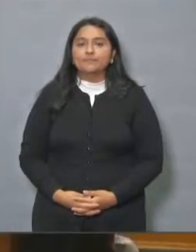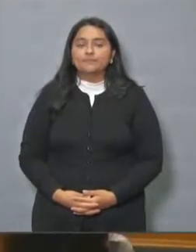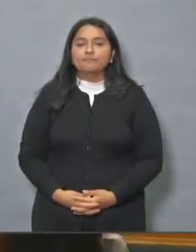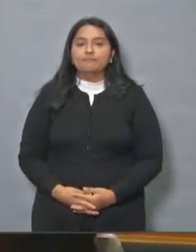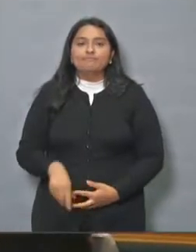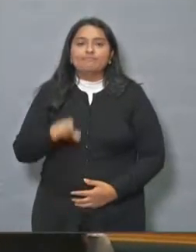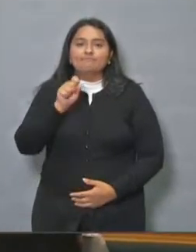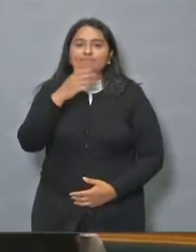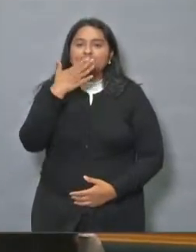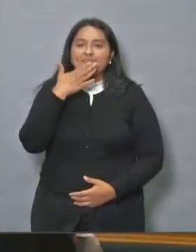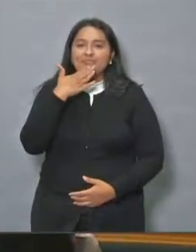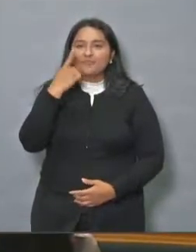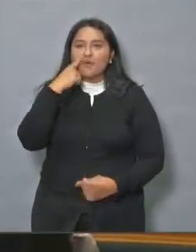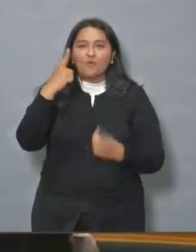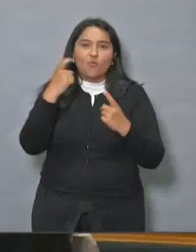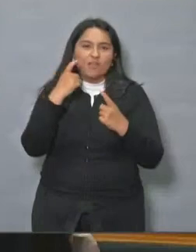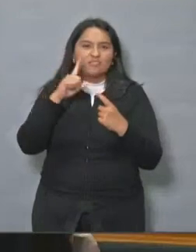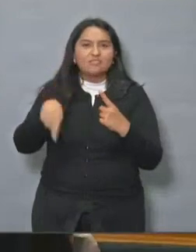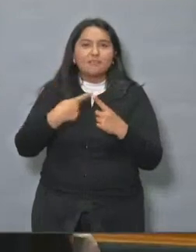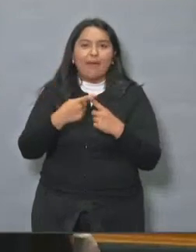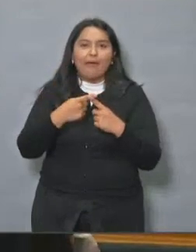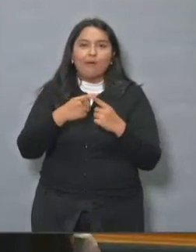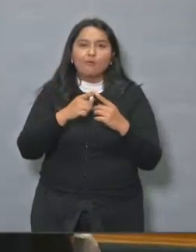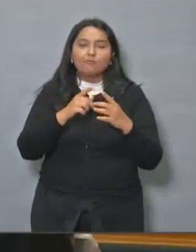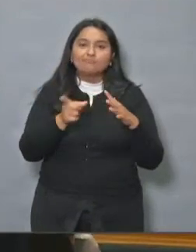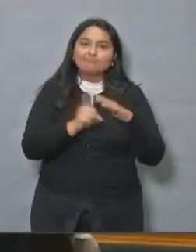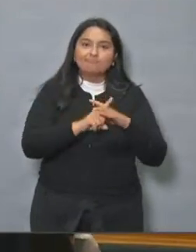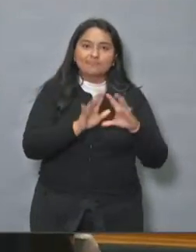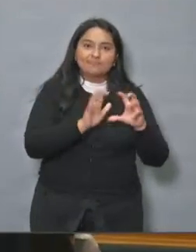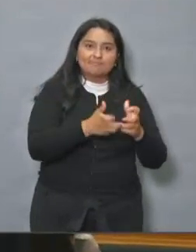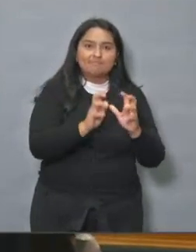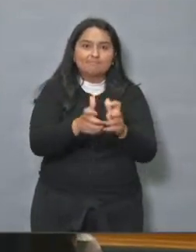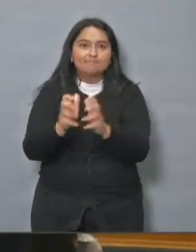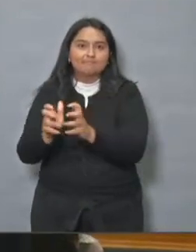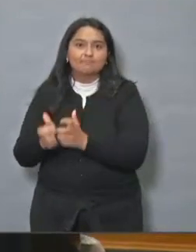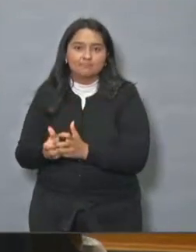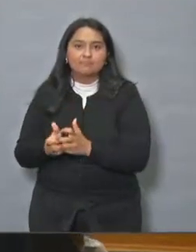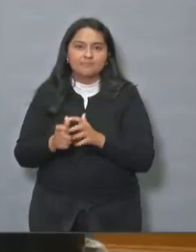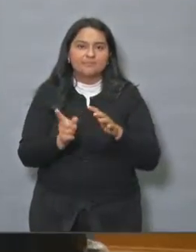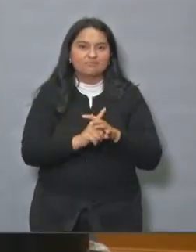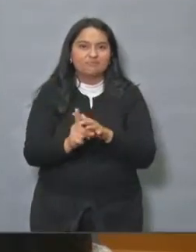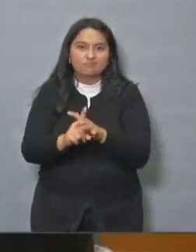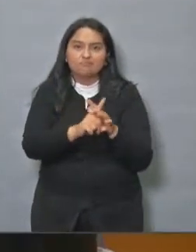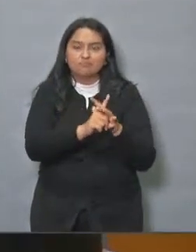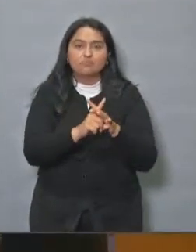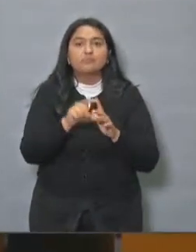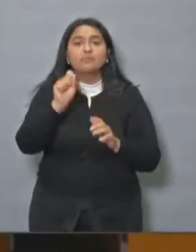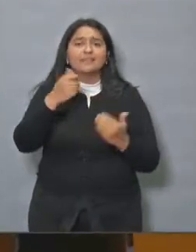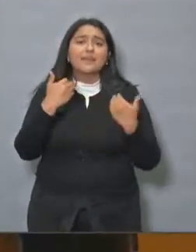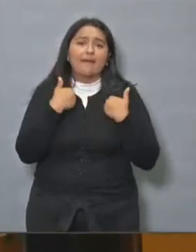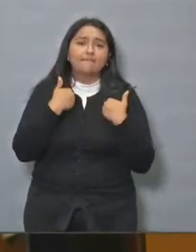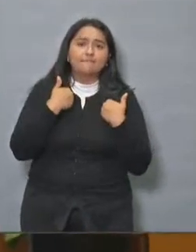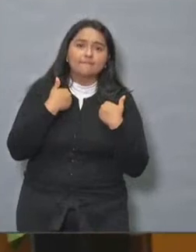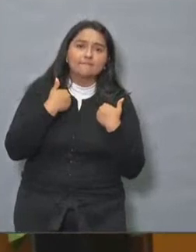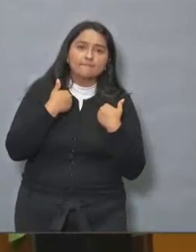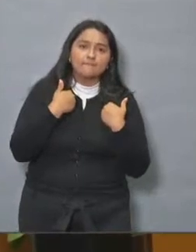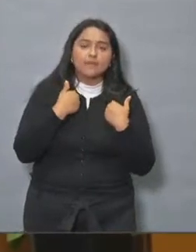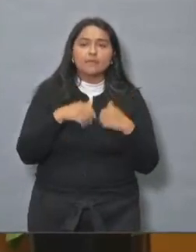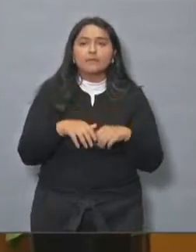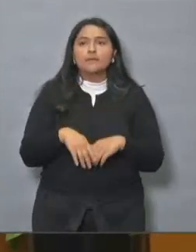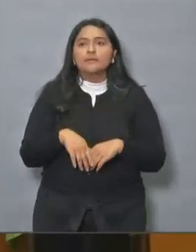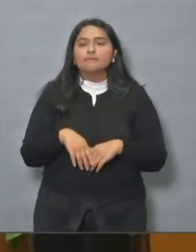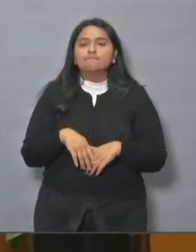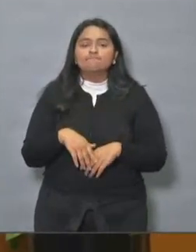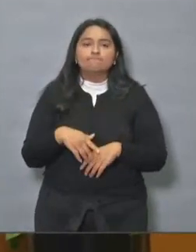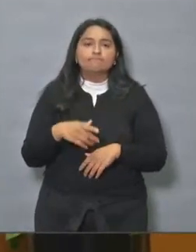Yeah, thanks so much for the question about clusters. So we do have clusters. I mean,